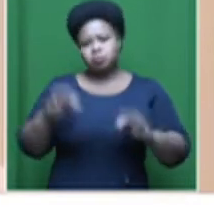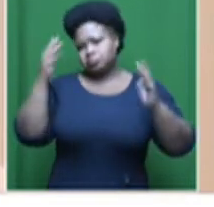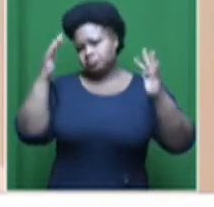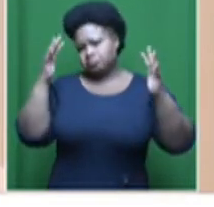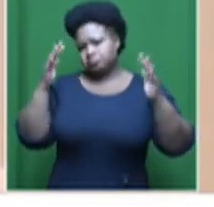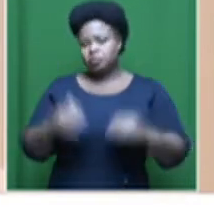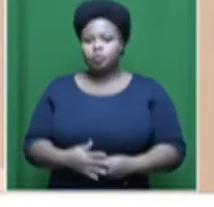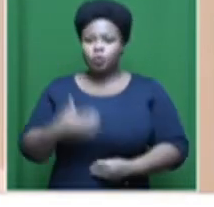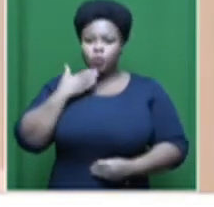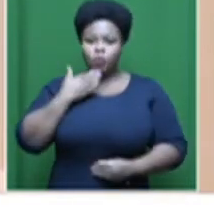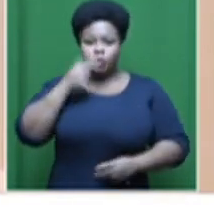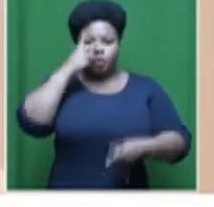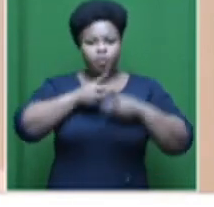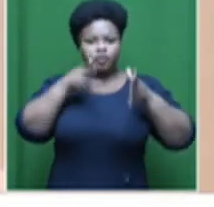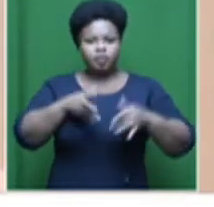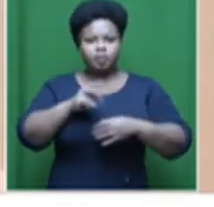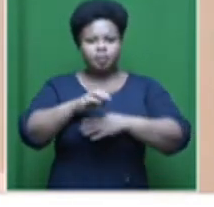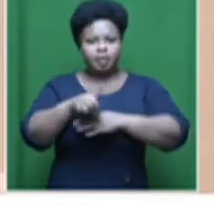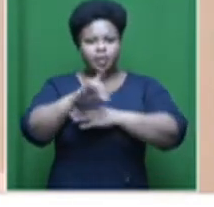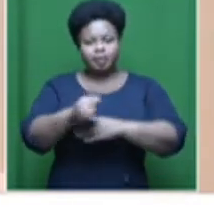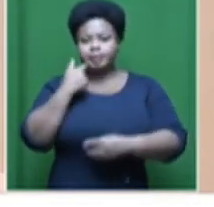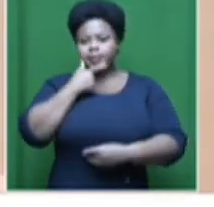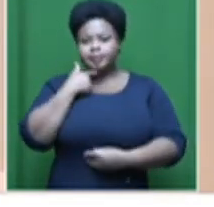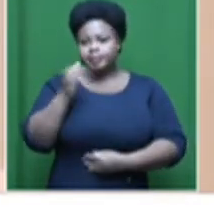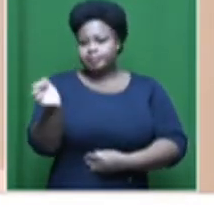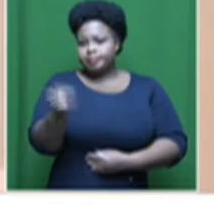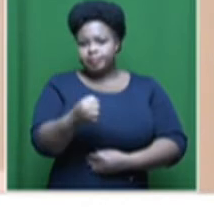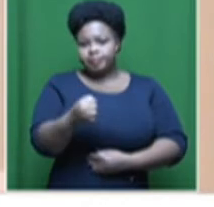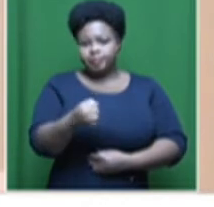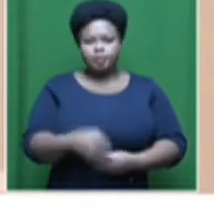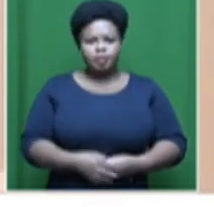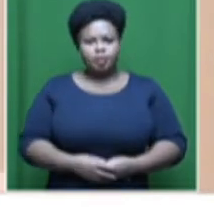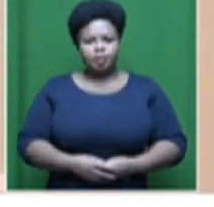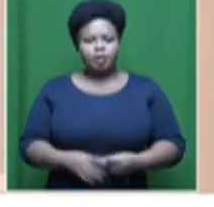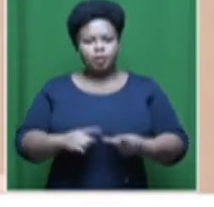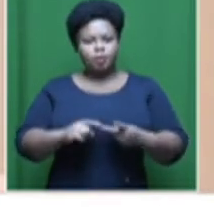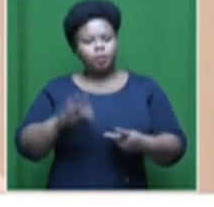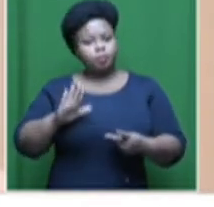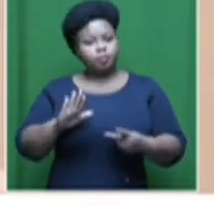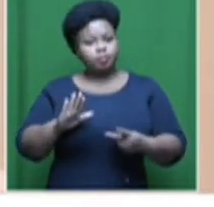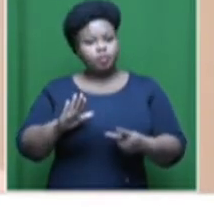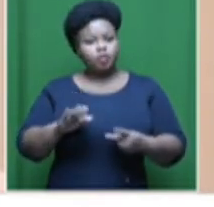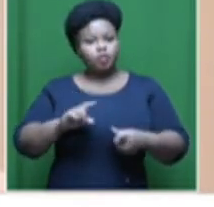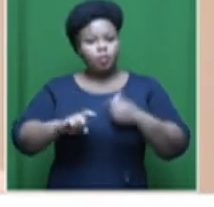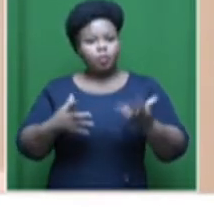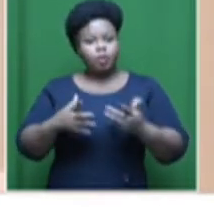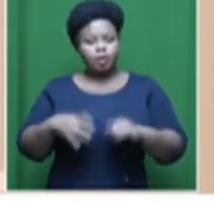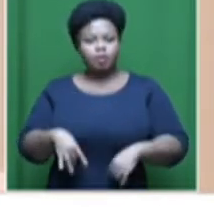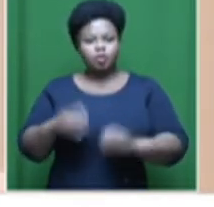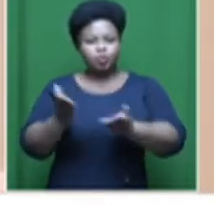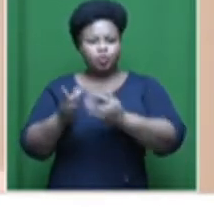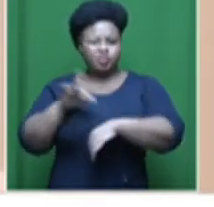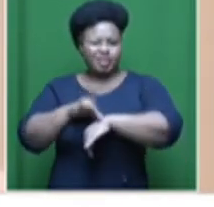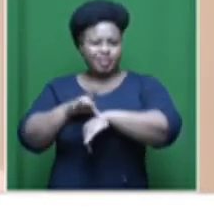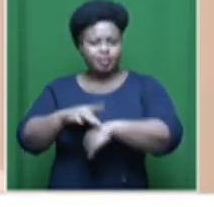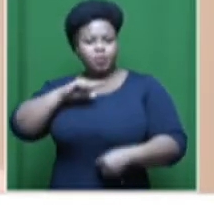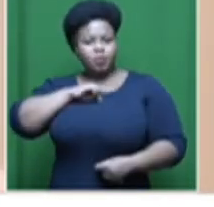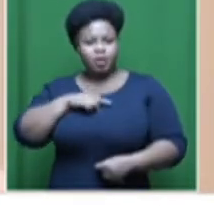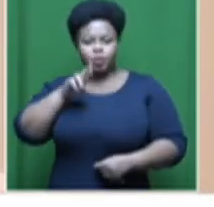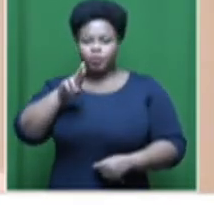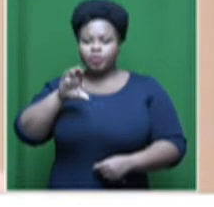congratulate Professor Mkhize's recent appointment as the Dean of the Wits School of Medicine. As a